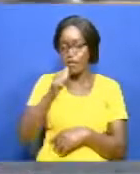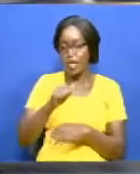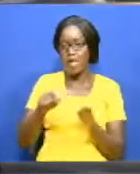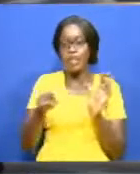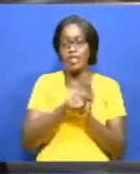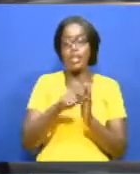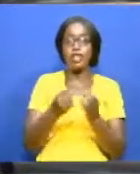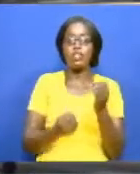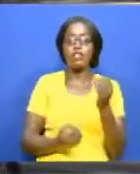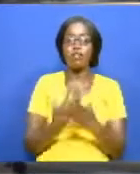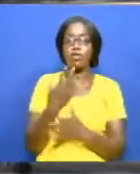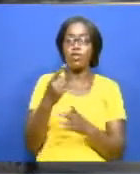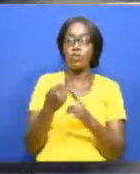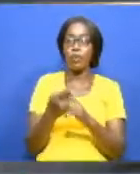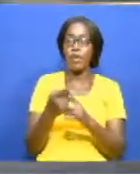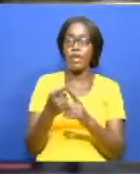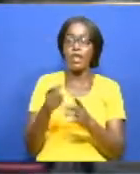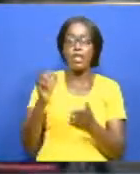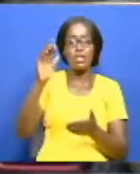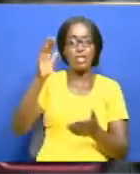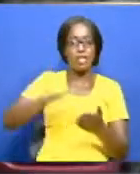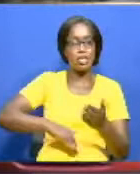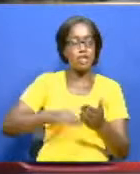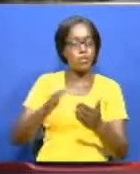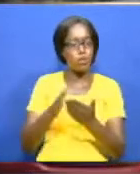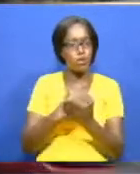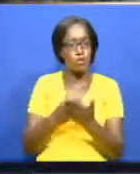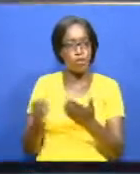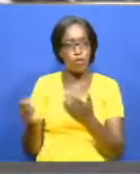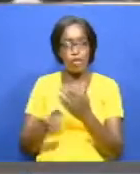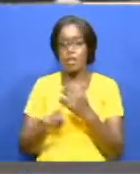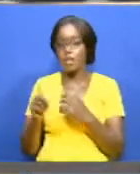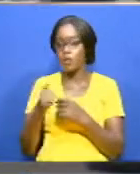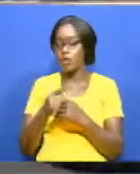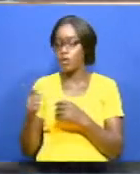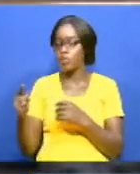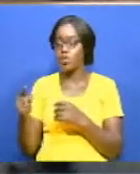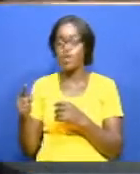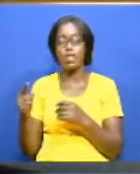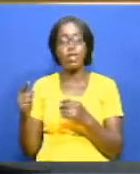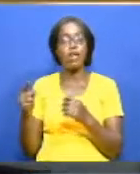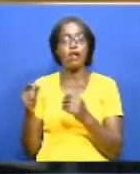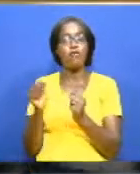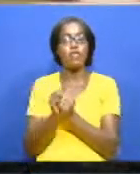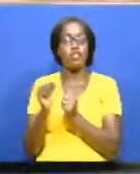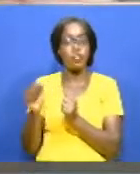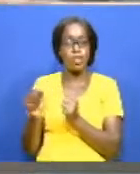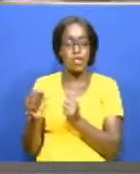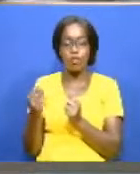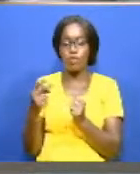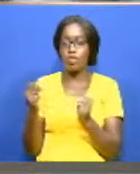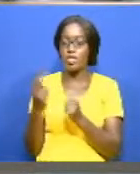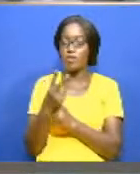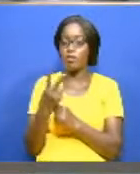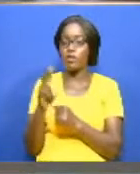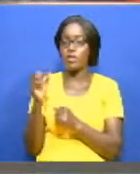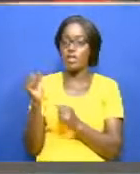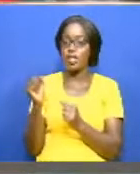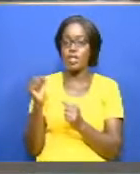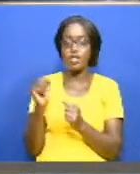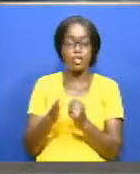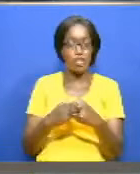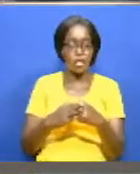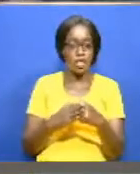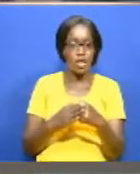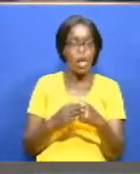rates, while the decrease was larger than any month between January 2015 and December 2019. It was still lower than April and May this year,